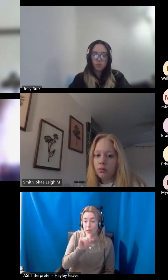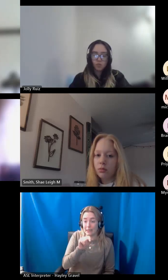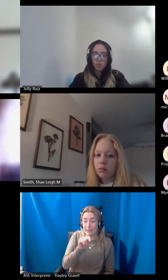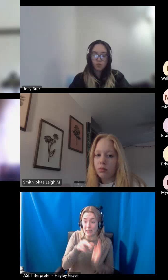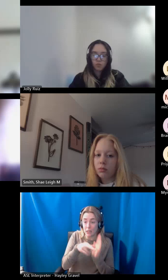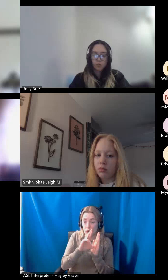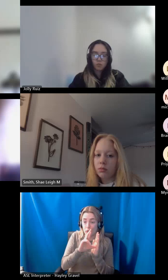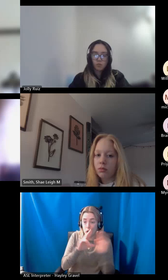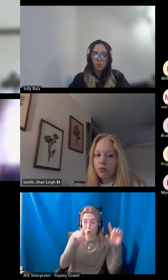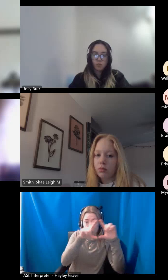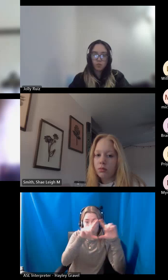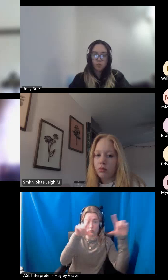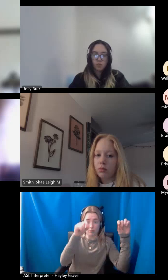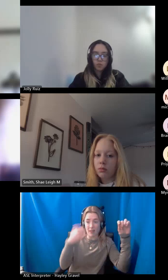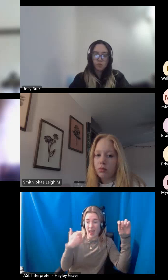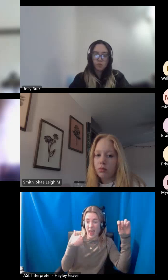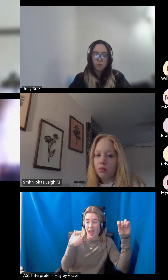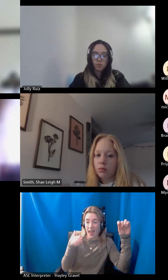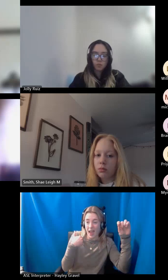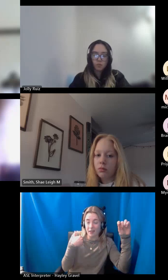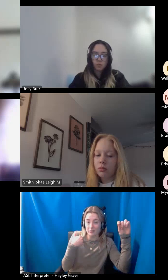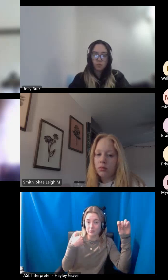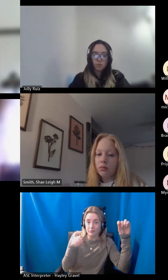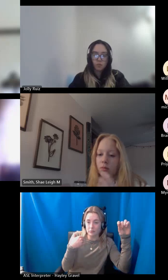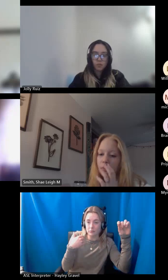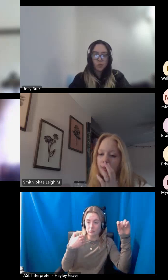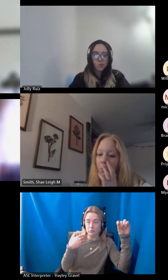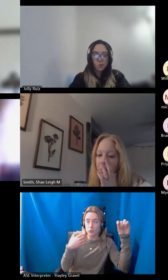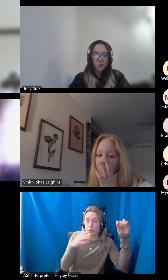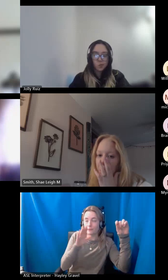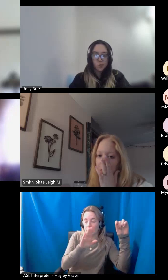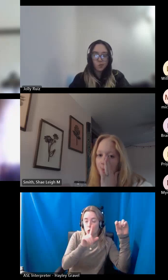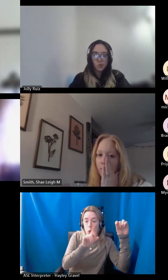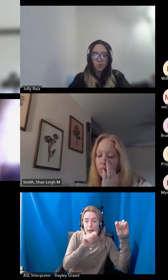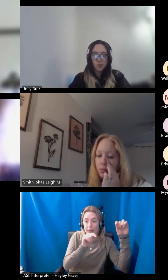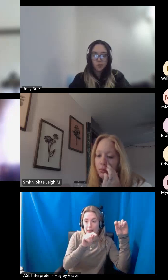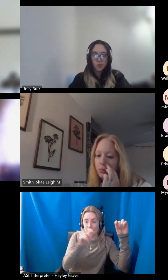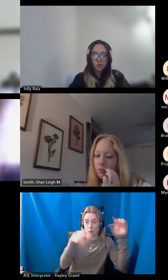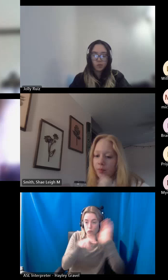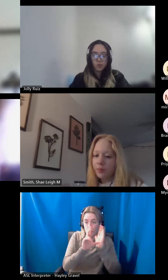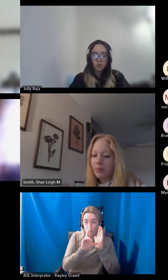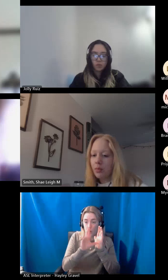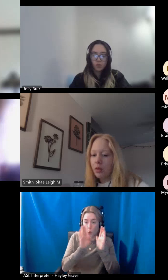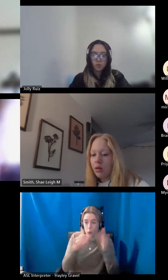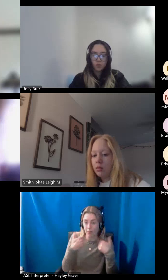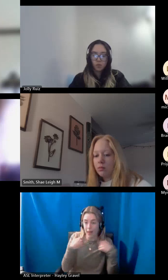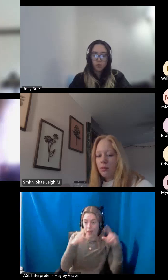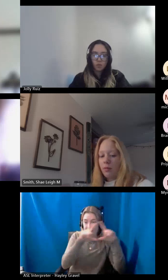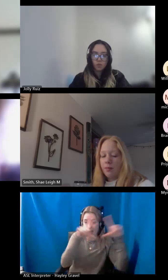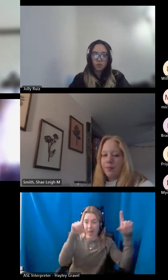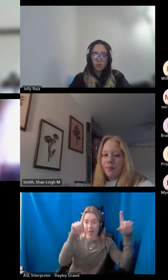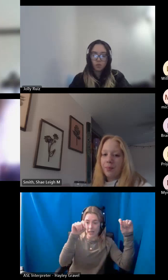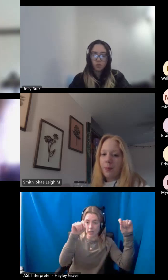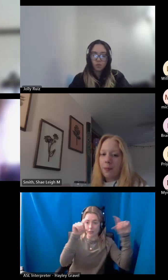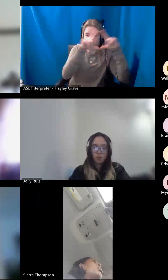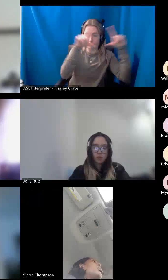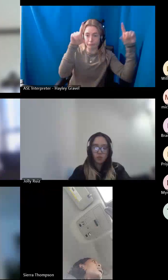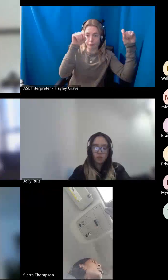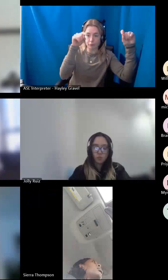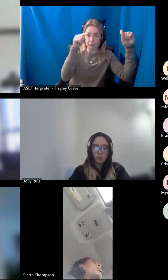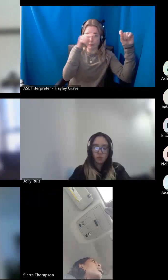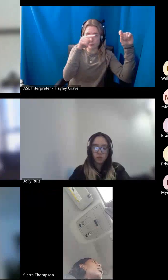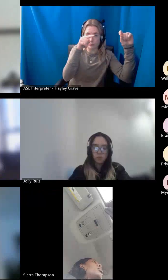So I think a lot of what I need to do is going to be interview based. So I'm going to have to ask very